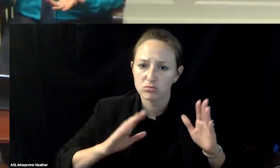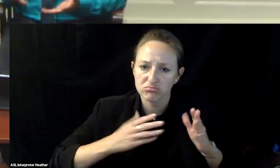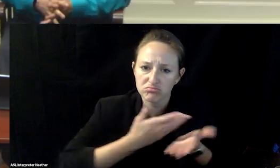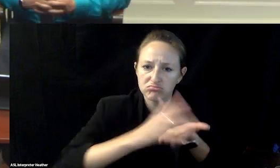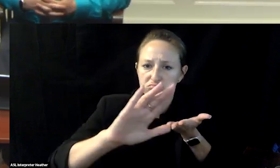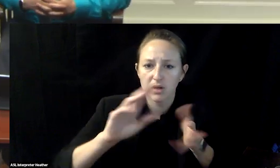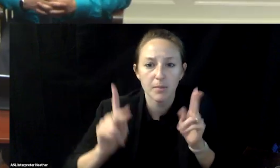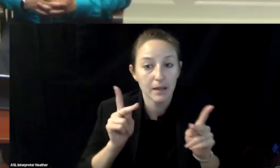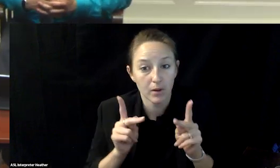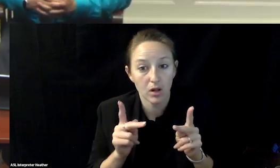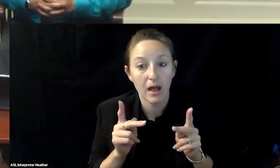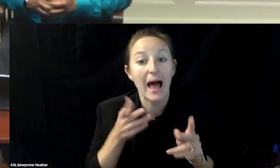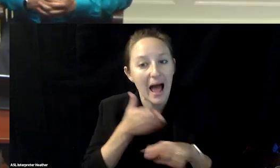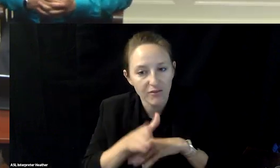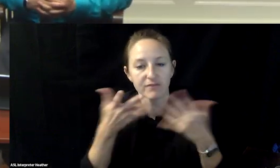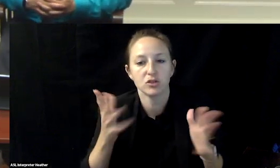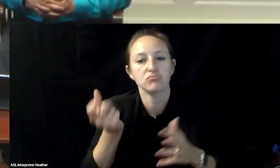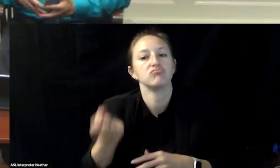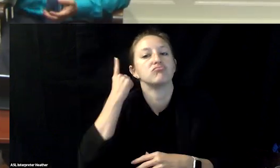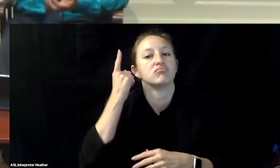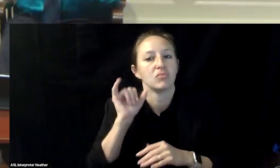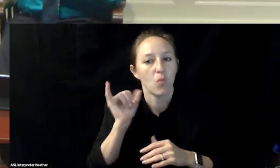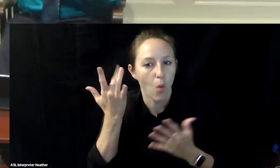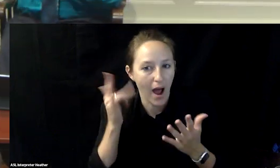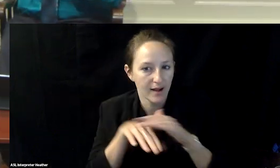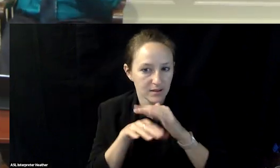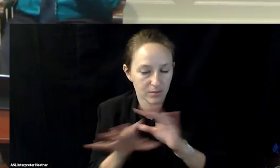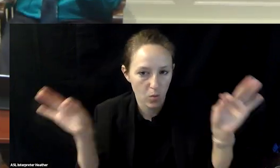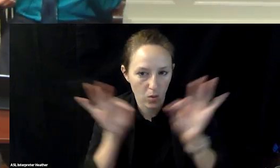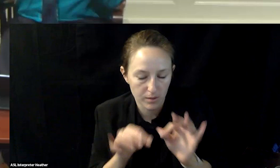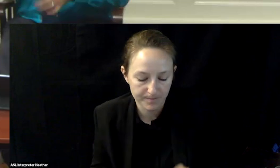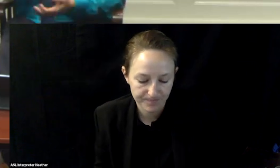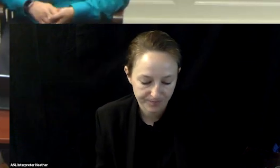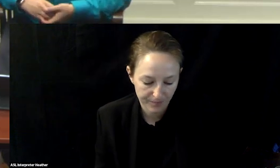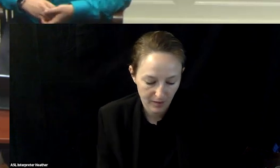have been, right? So